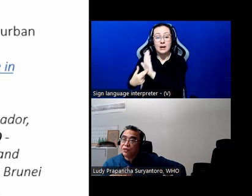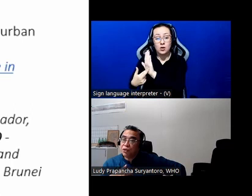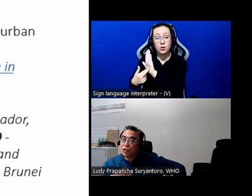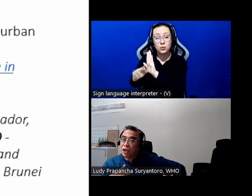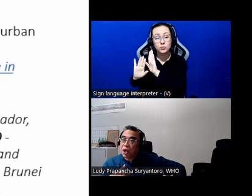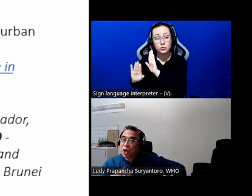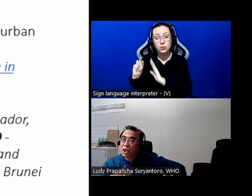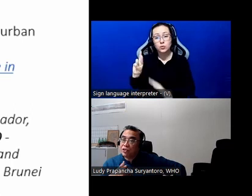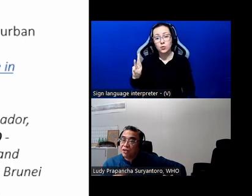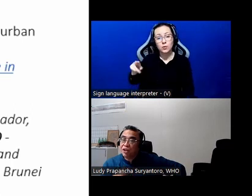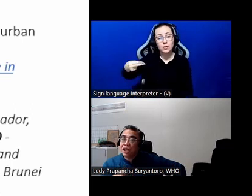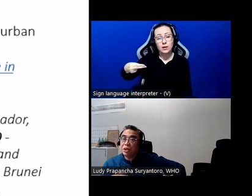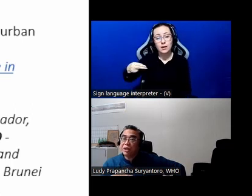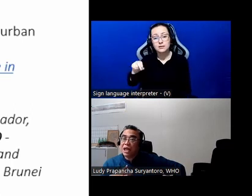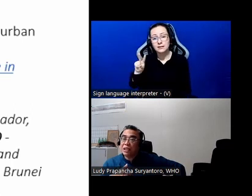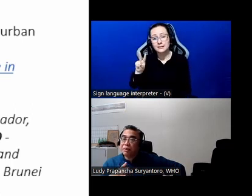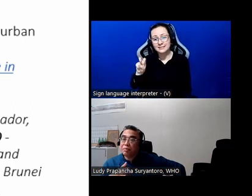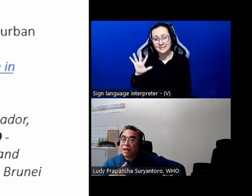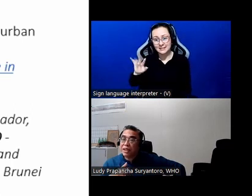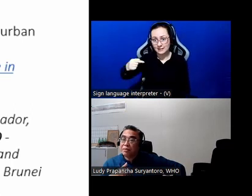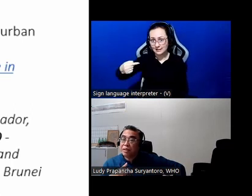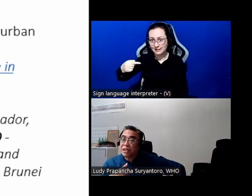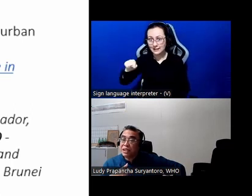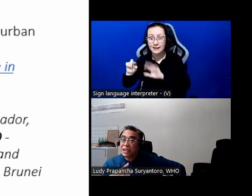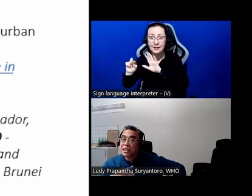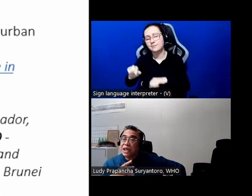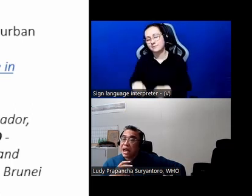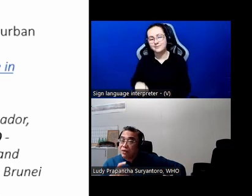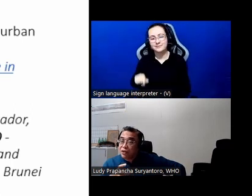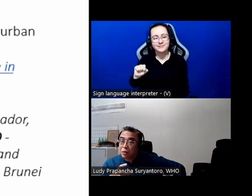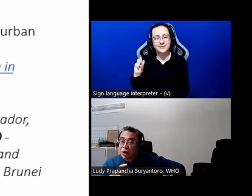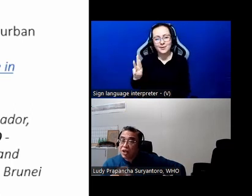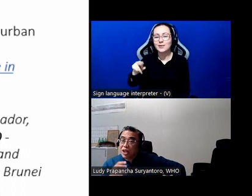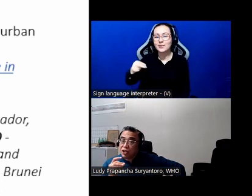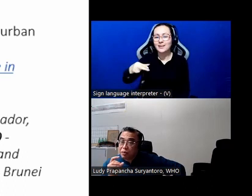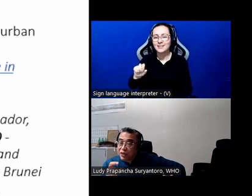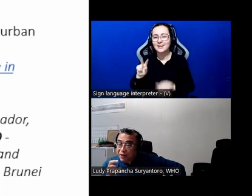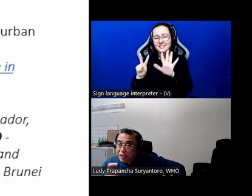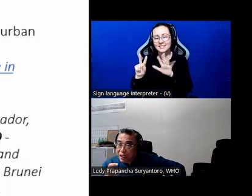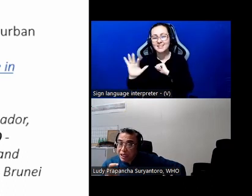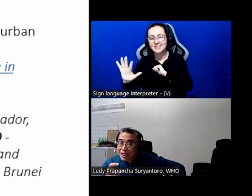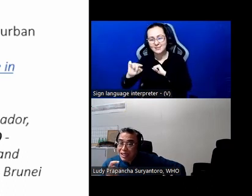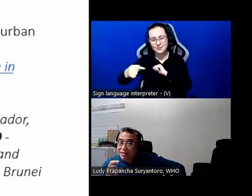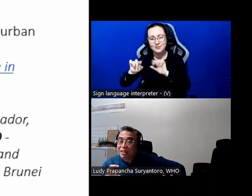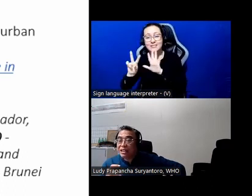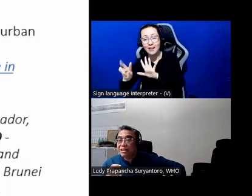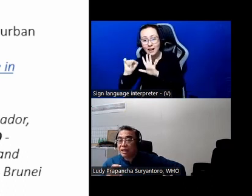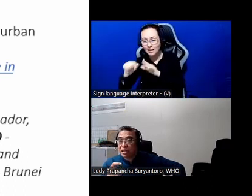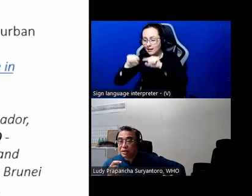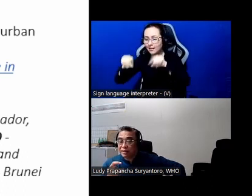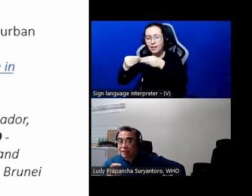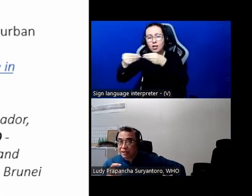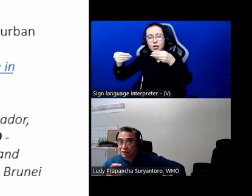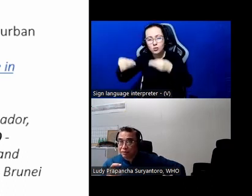resolution is focusing on strengthening urban health preparedness, emergencies, and response, specifically in cities